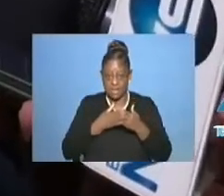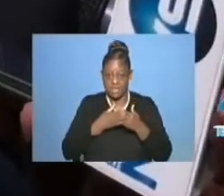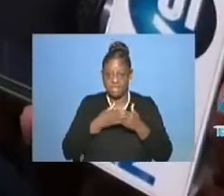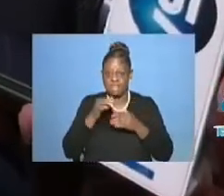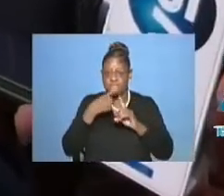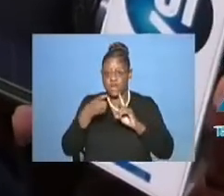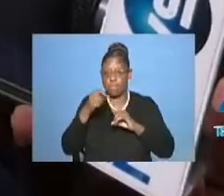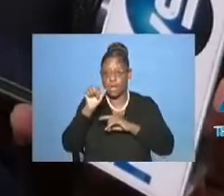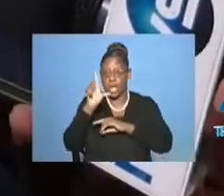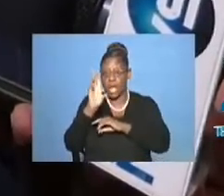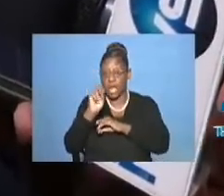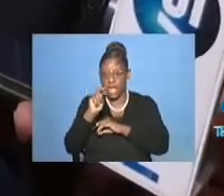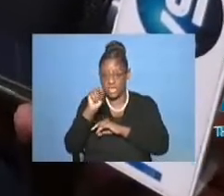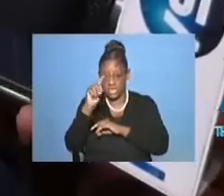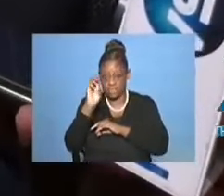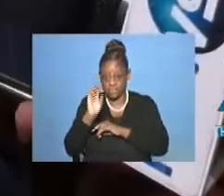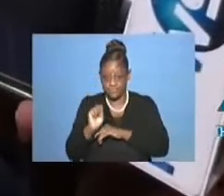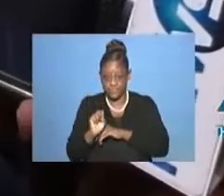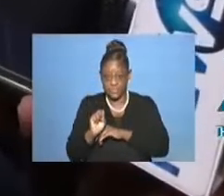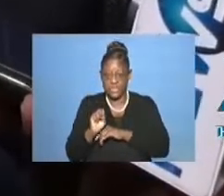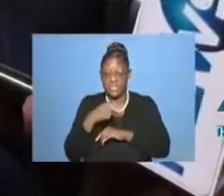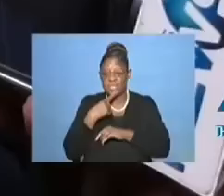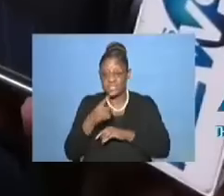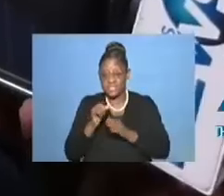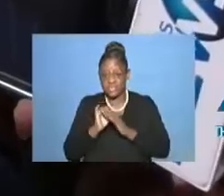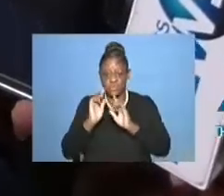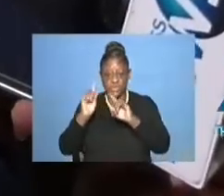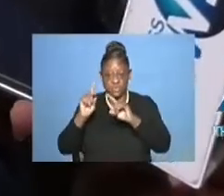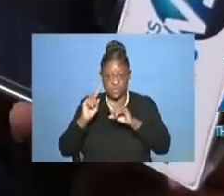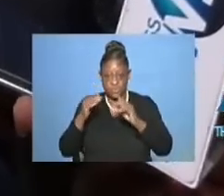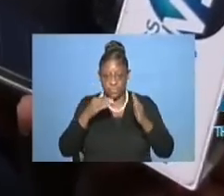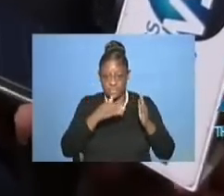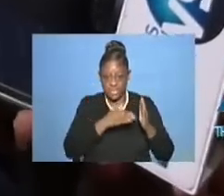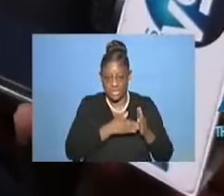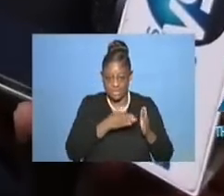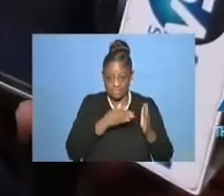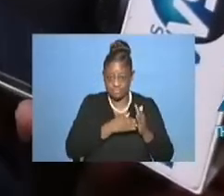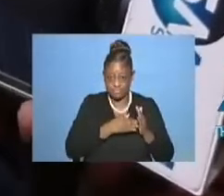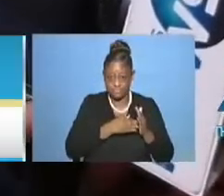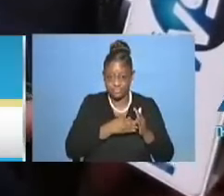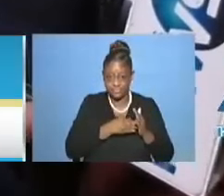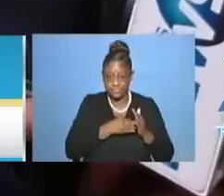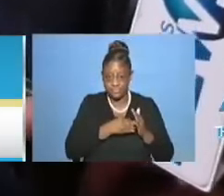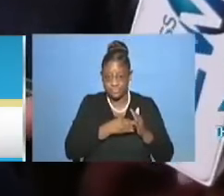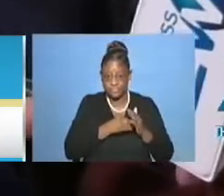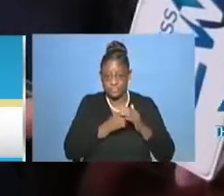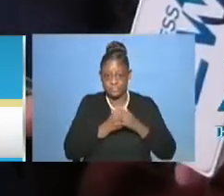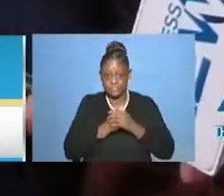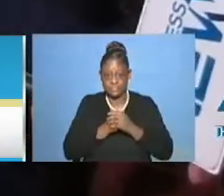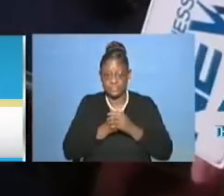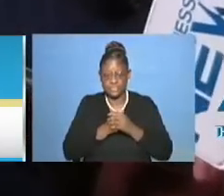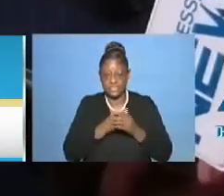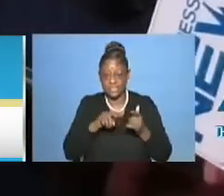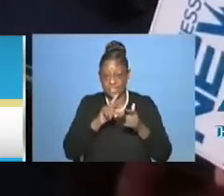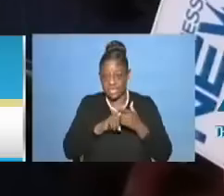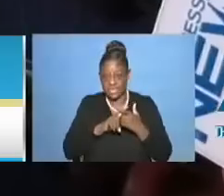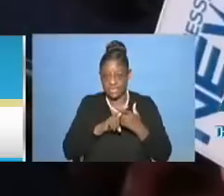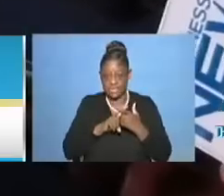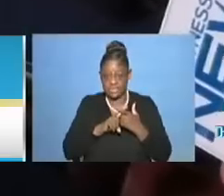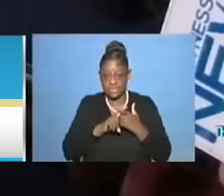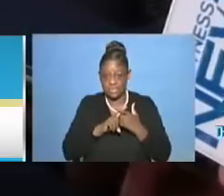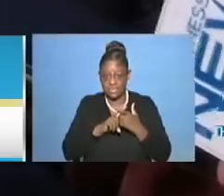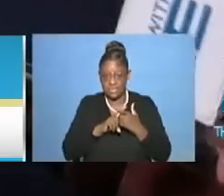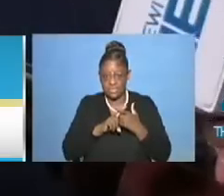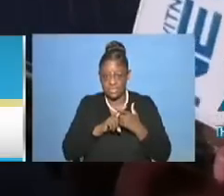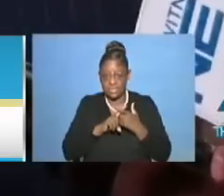London. We will go to the Middle East again because that's fertile ground for very high net worth clients.